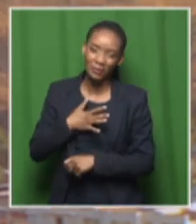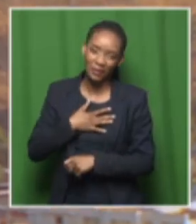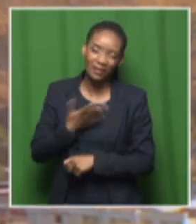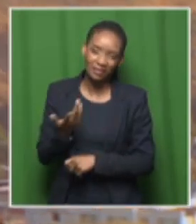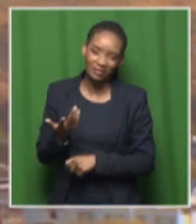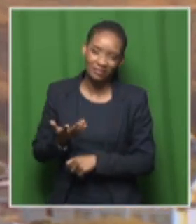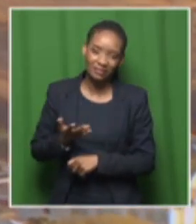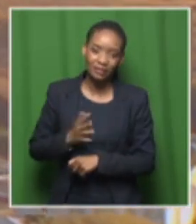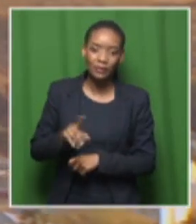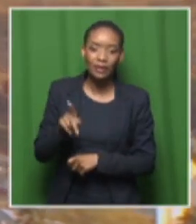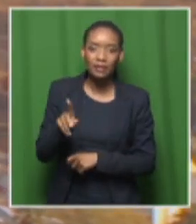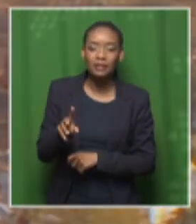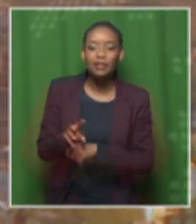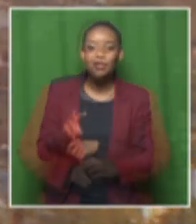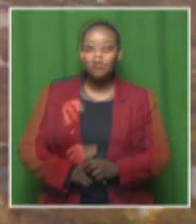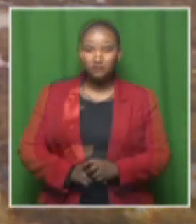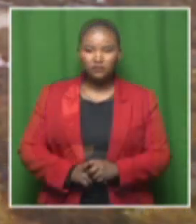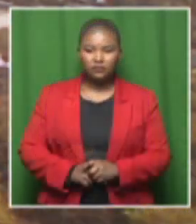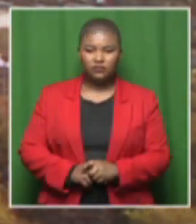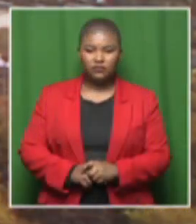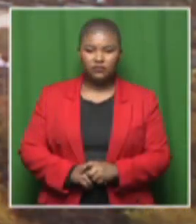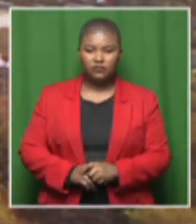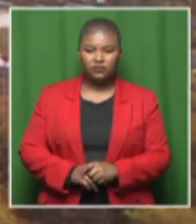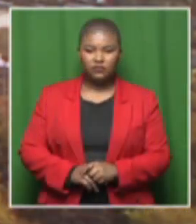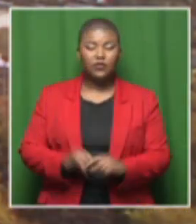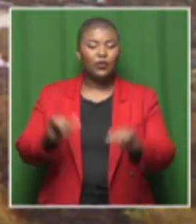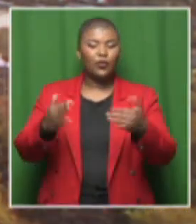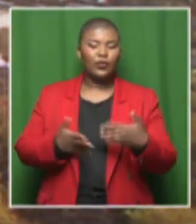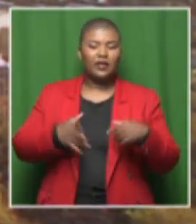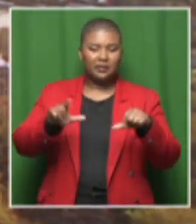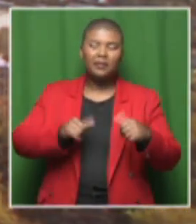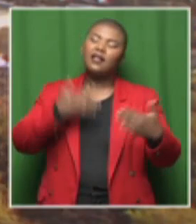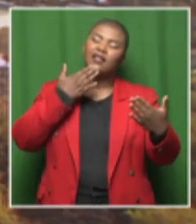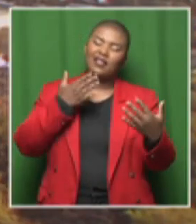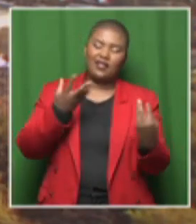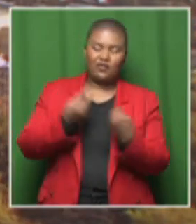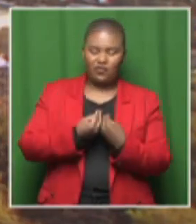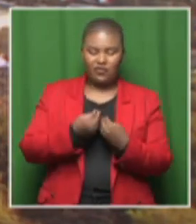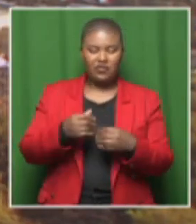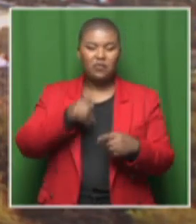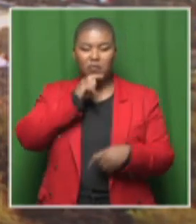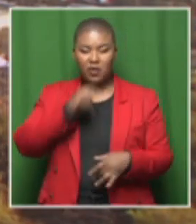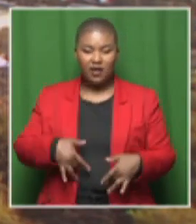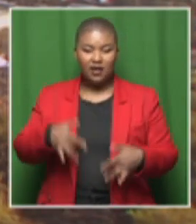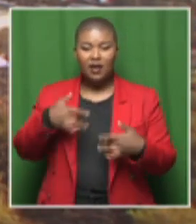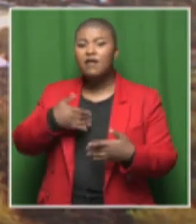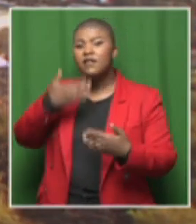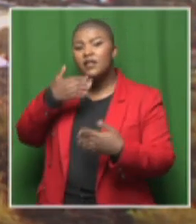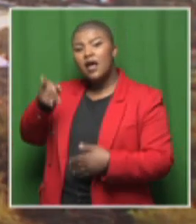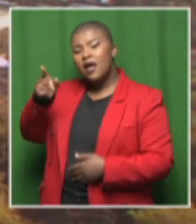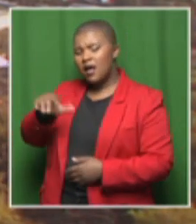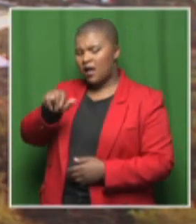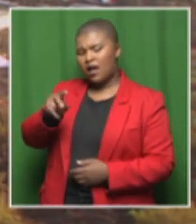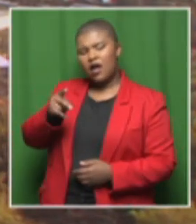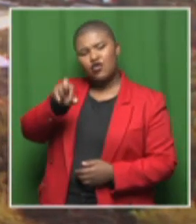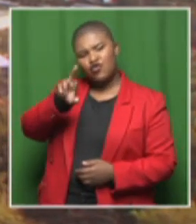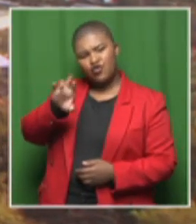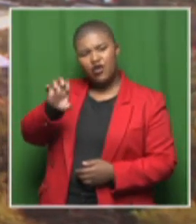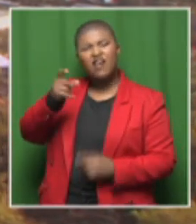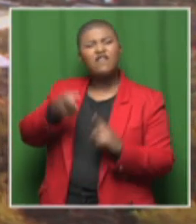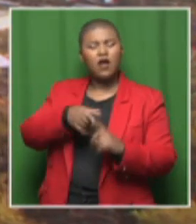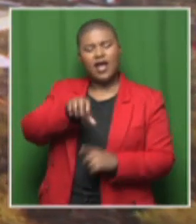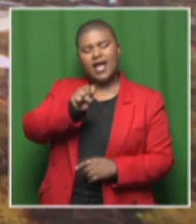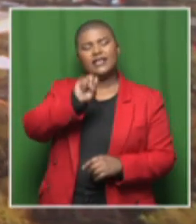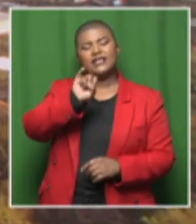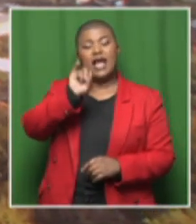Advocate Andy Mothibi of the SIU. Welcome back. Thanks for being with us here on Morning Live. And thanks to Advocate Andy Mothibi of the